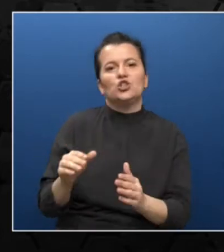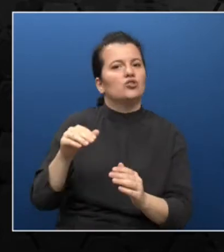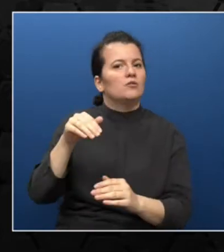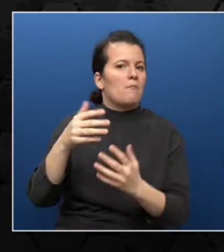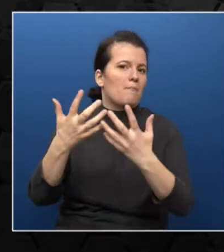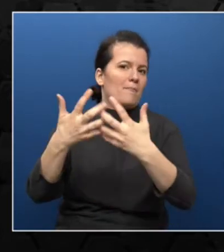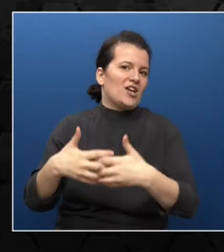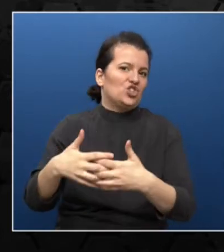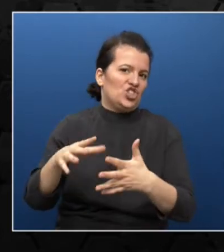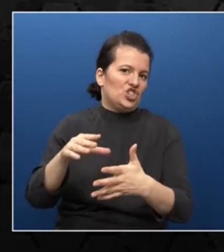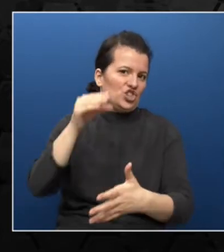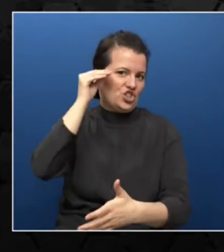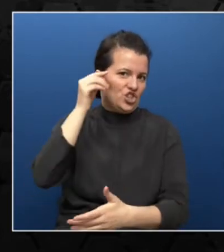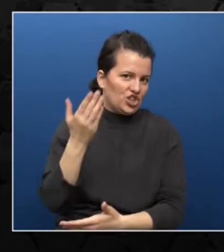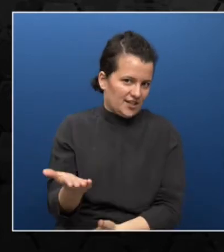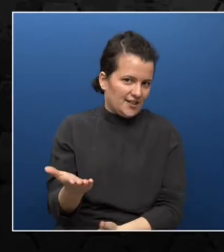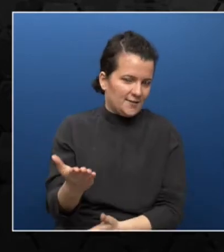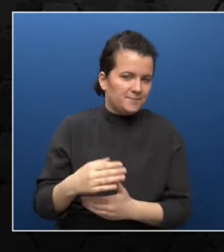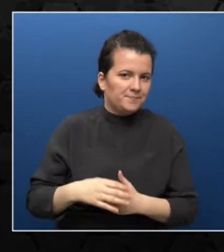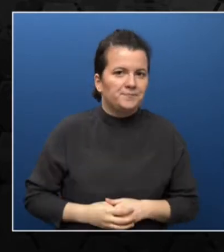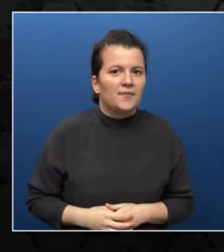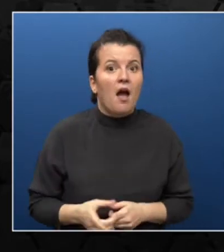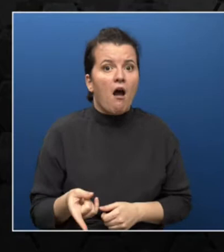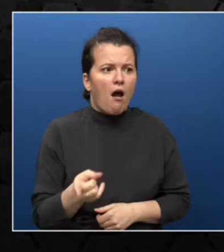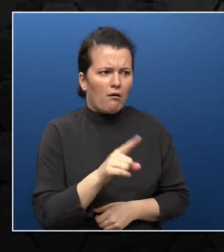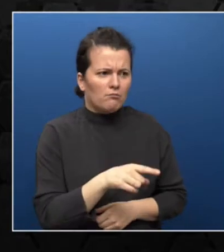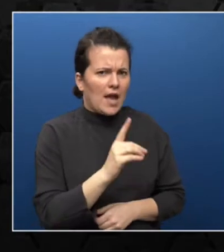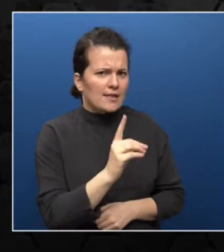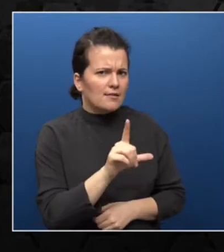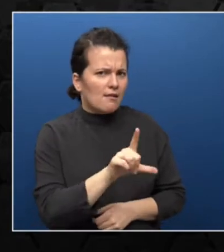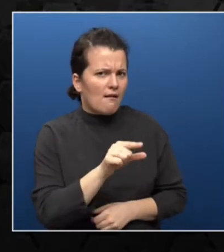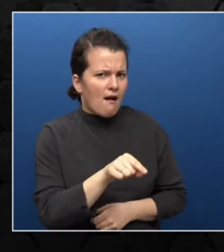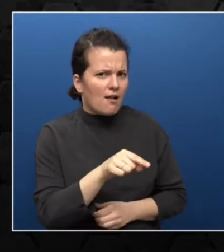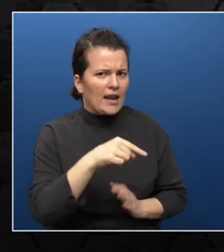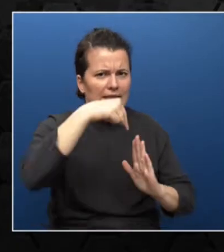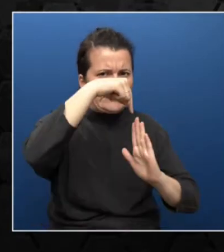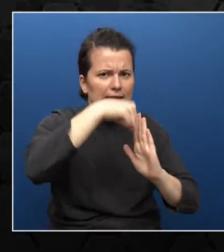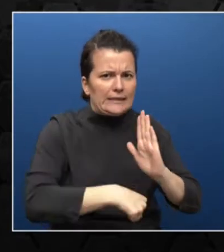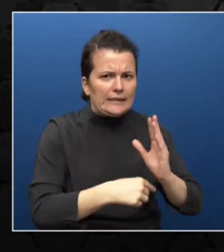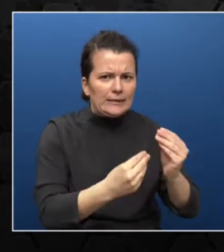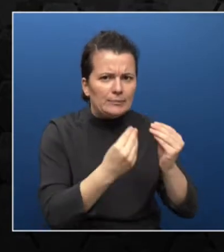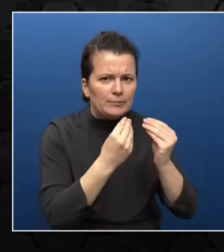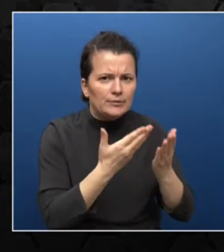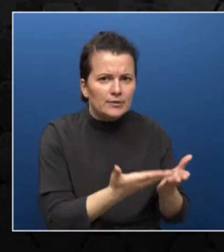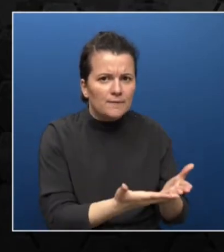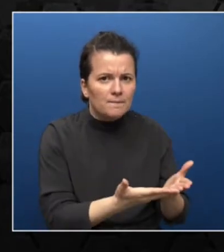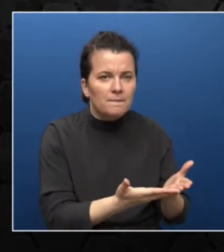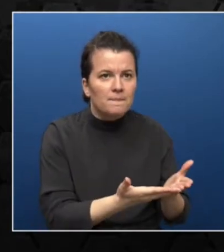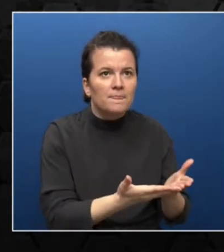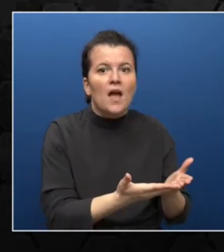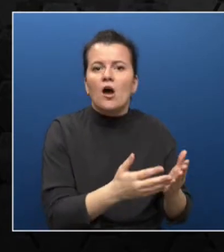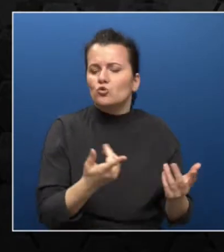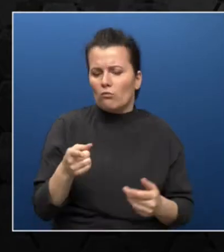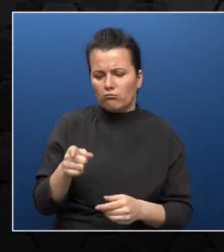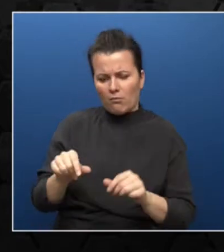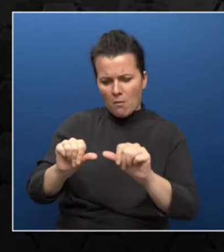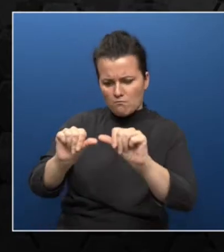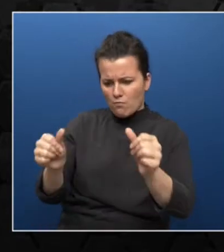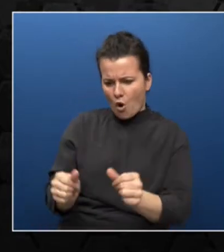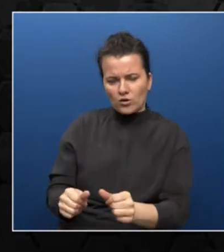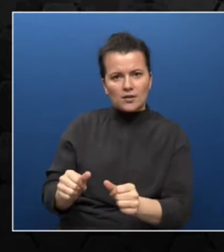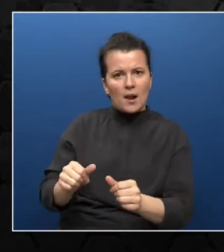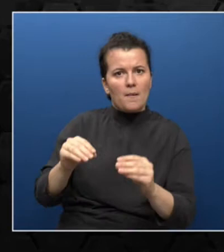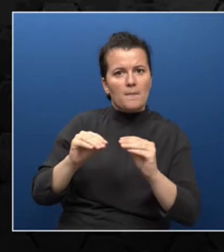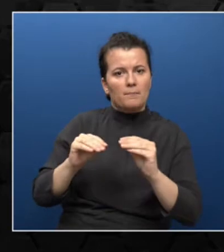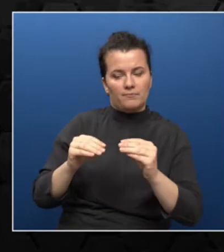is that in order to this is an important point. What do we actually mean by our machine learning model when we say that it's